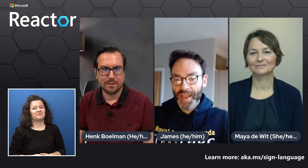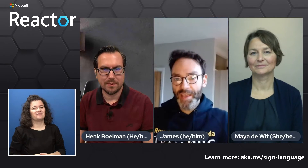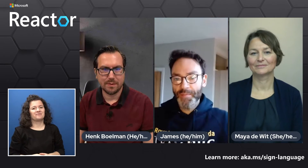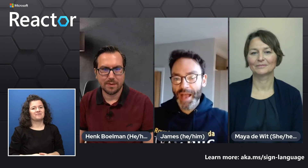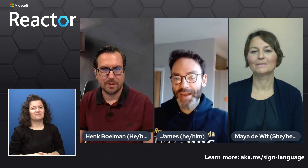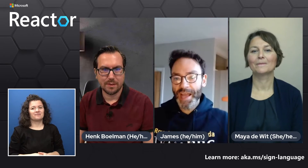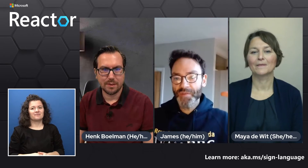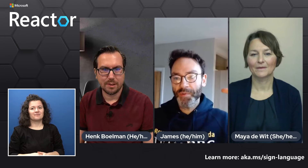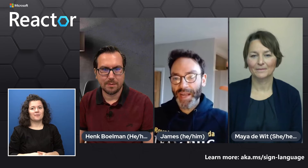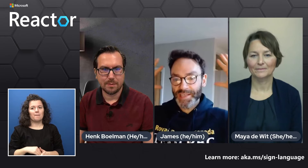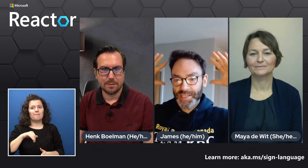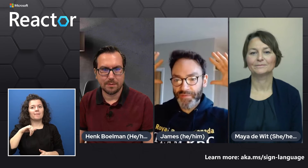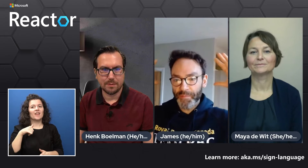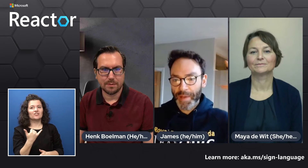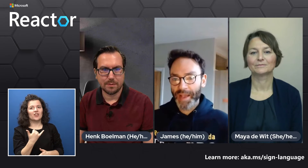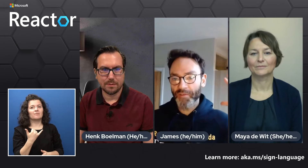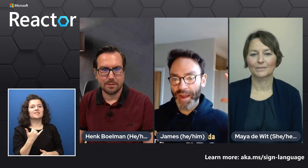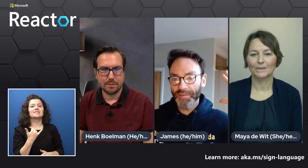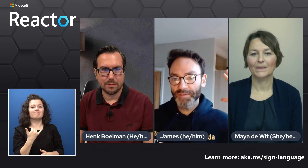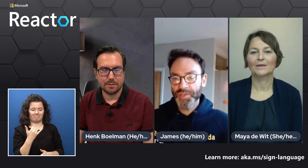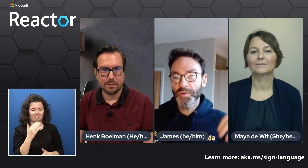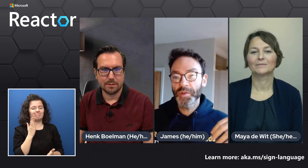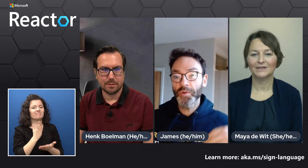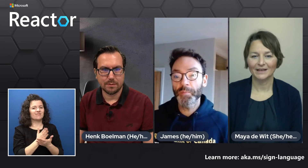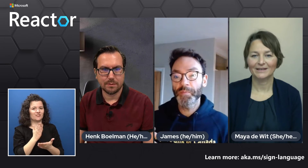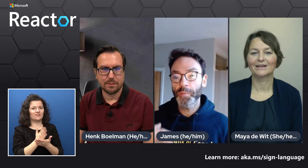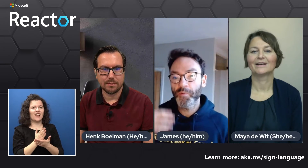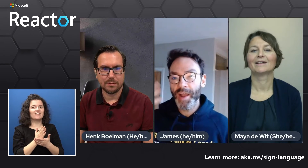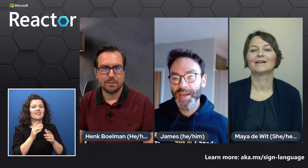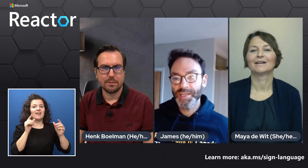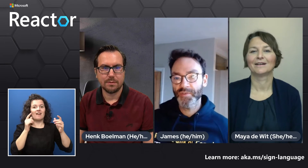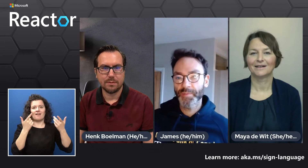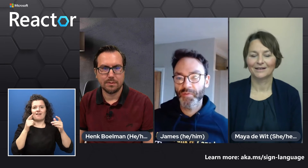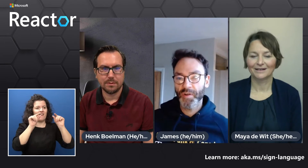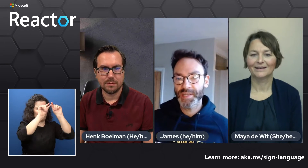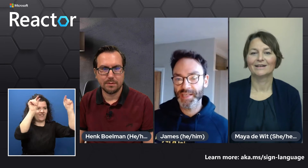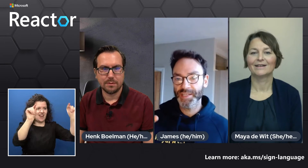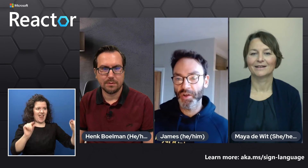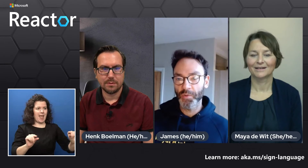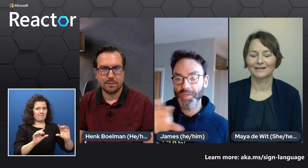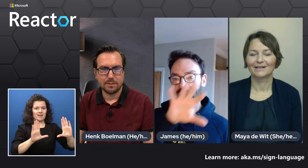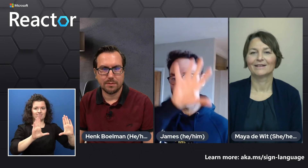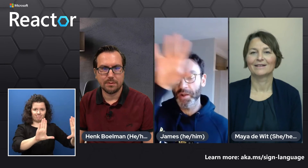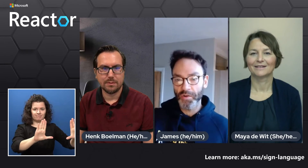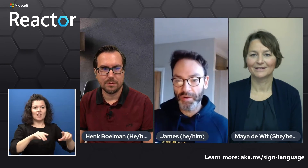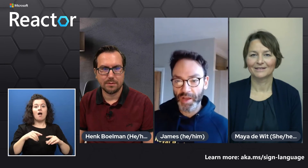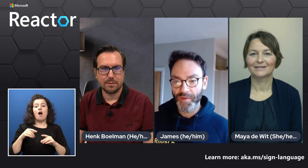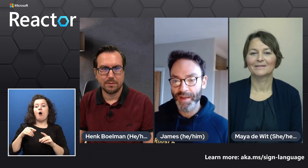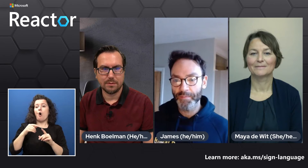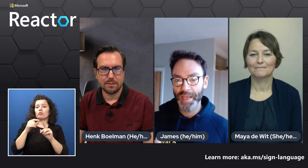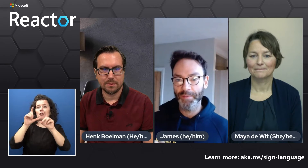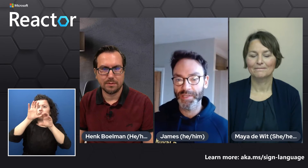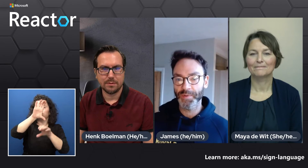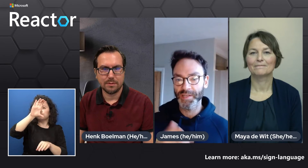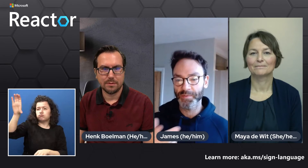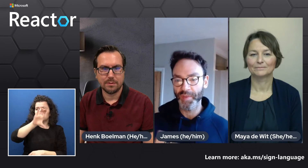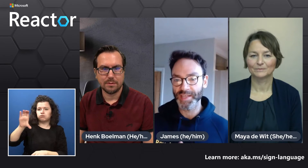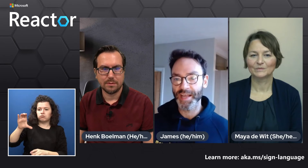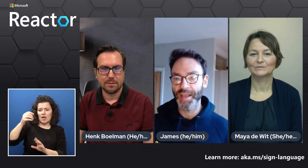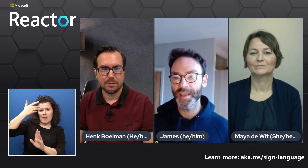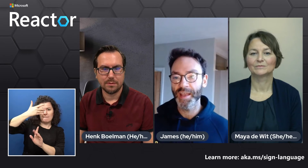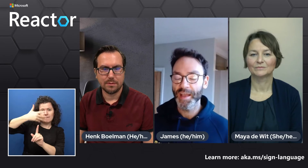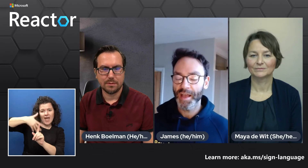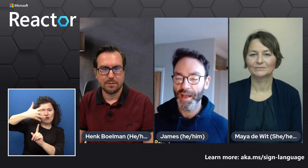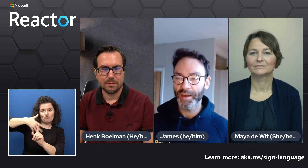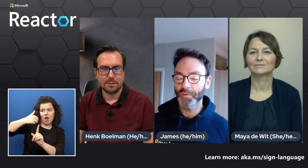a frame and everyone has a different background, your brain is trying to process, what's going on around people as well as what